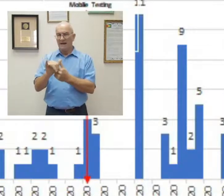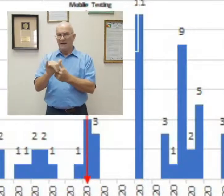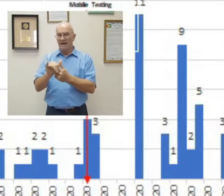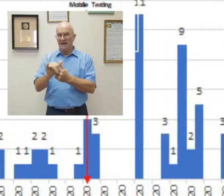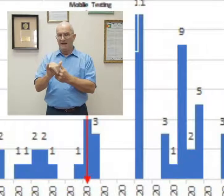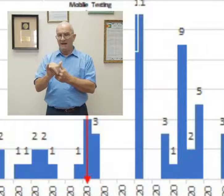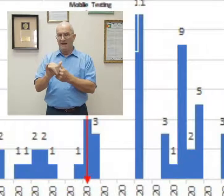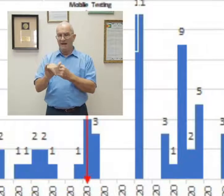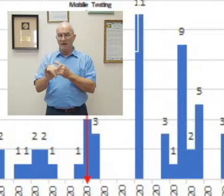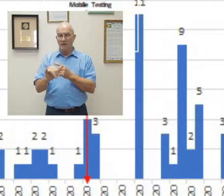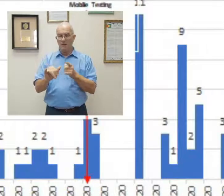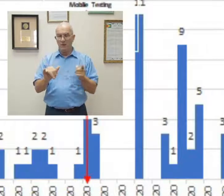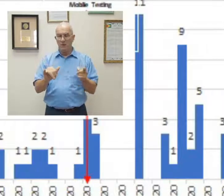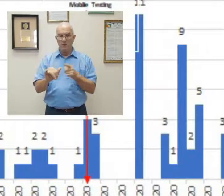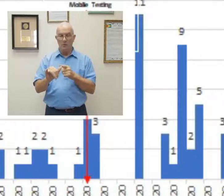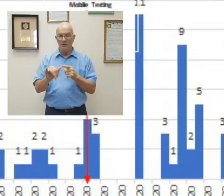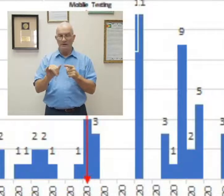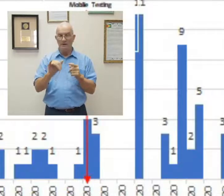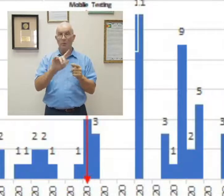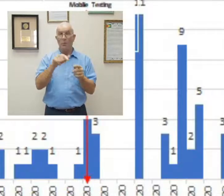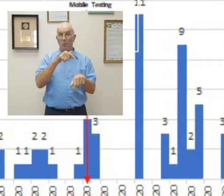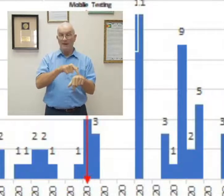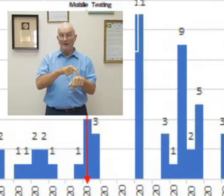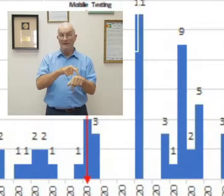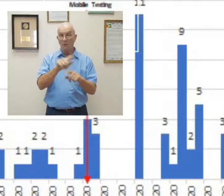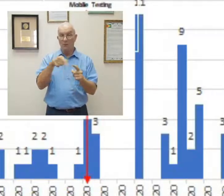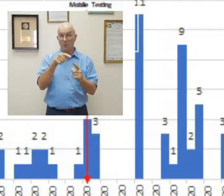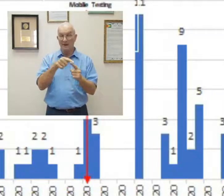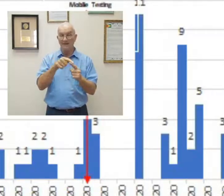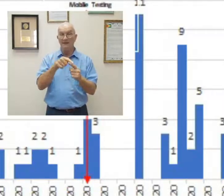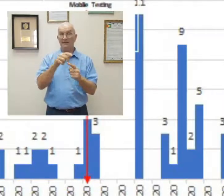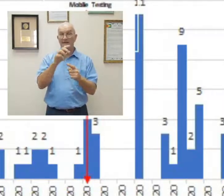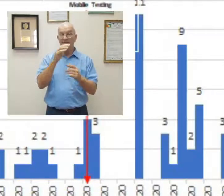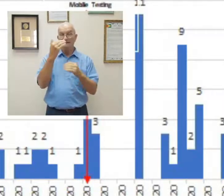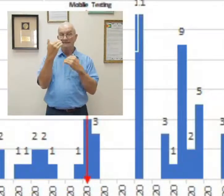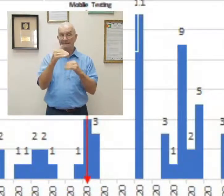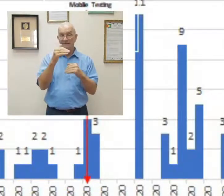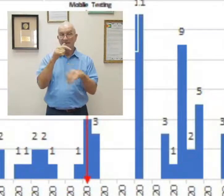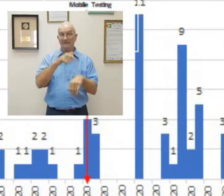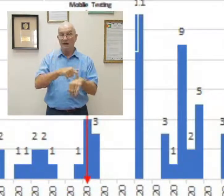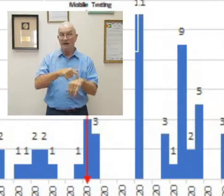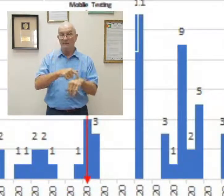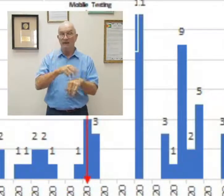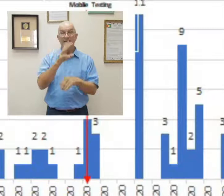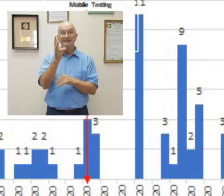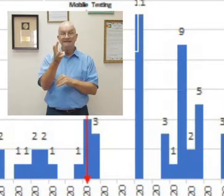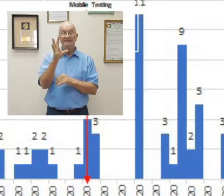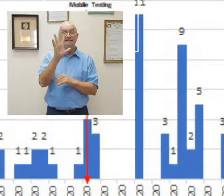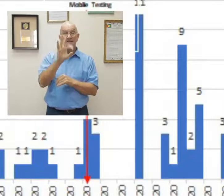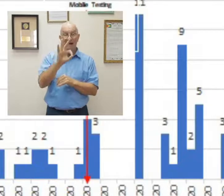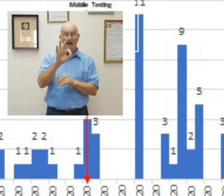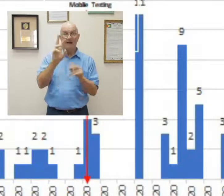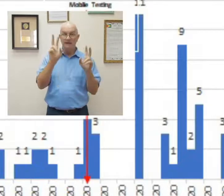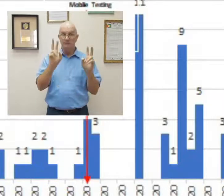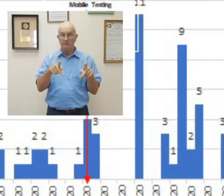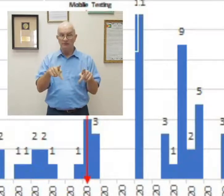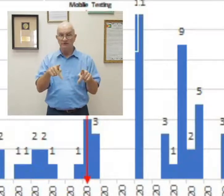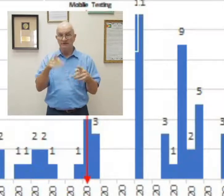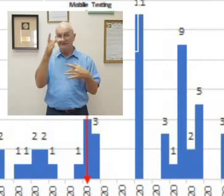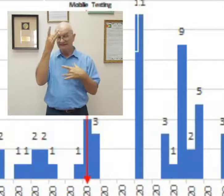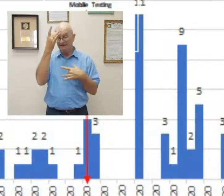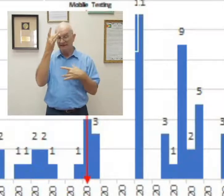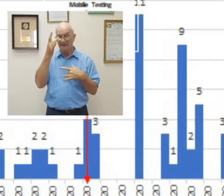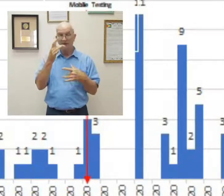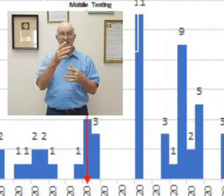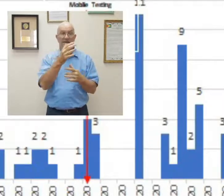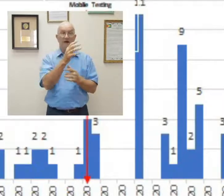phase, when the curfew was implemented, there were 69 cases. 5th of May to the 16th